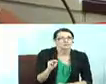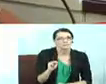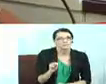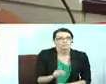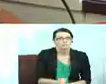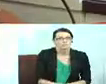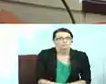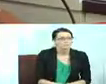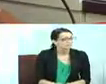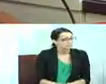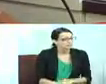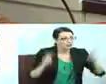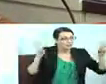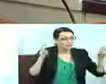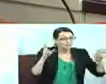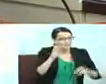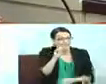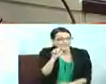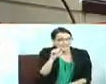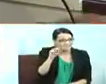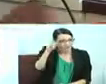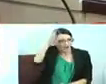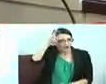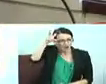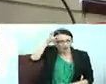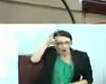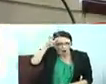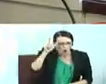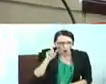your kingdom down.